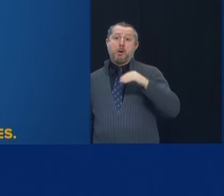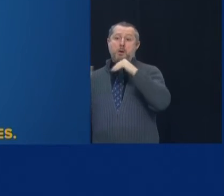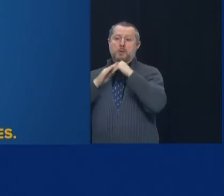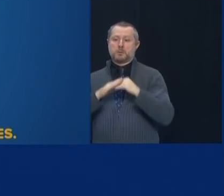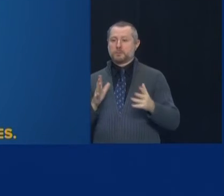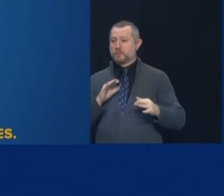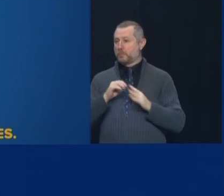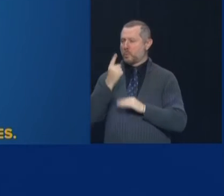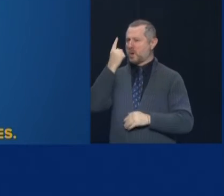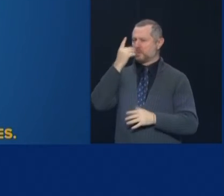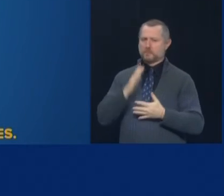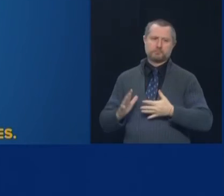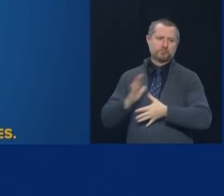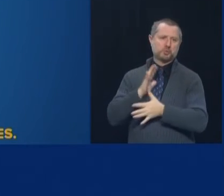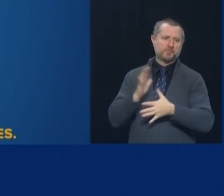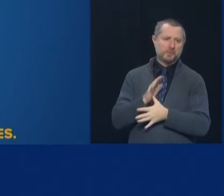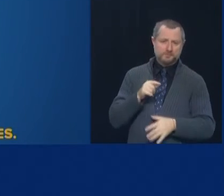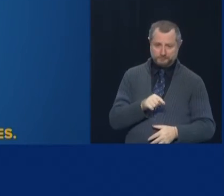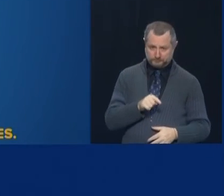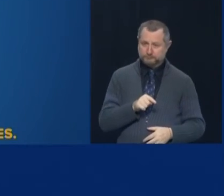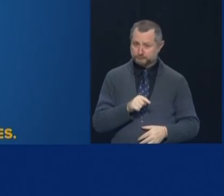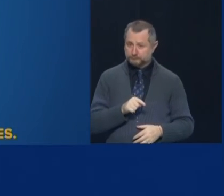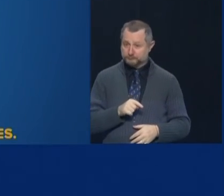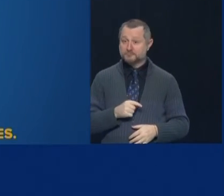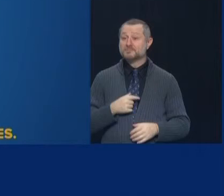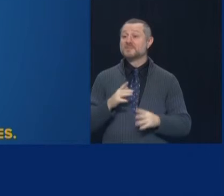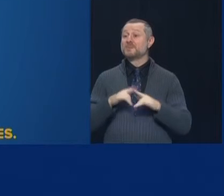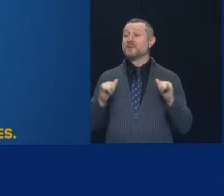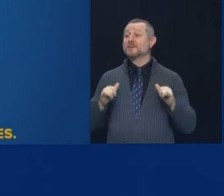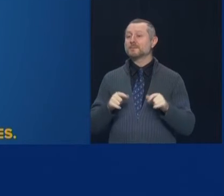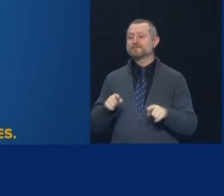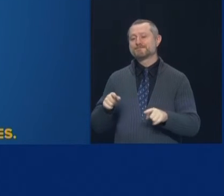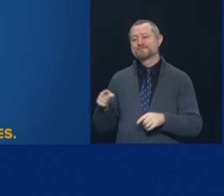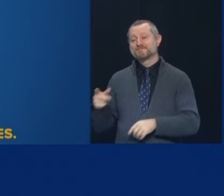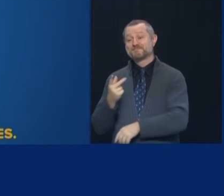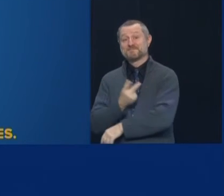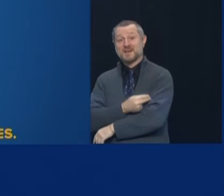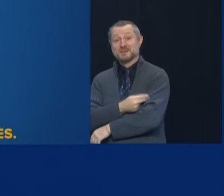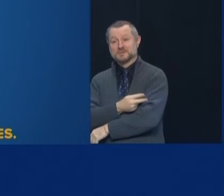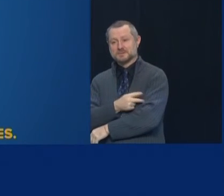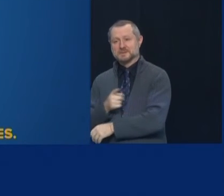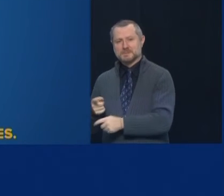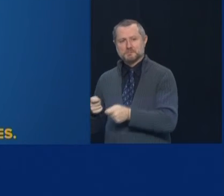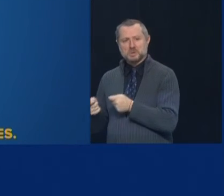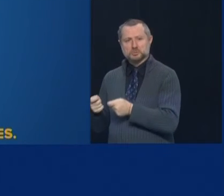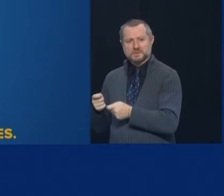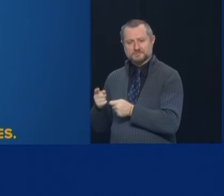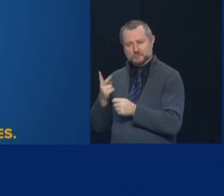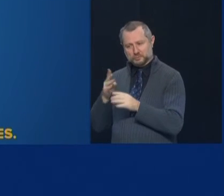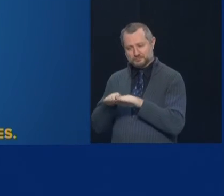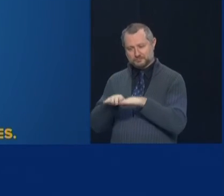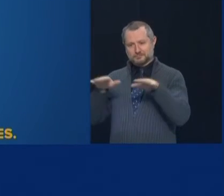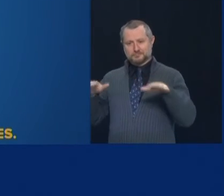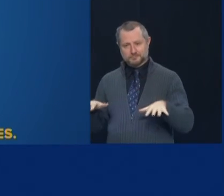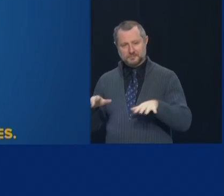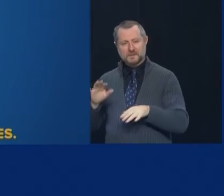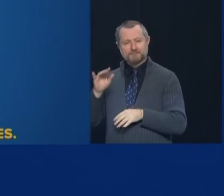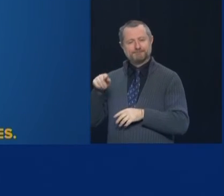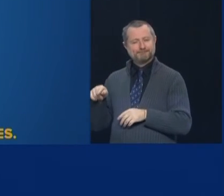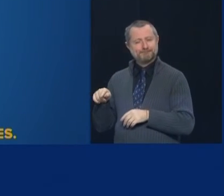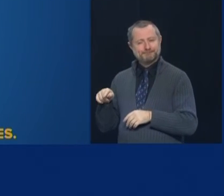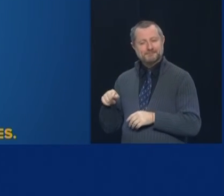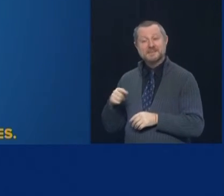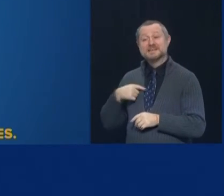1. At the same time, you have the vaccine management program. The vaccine management program, we need the